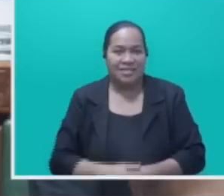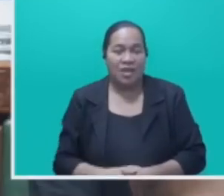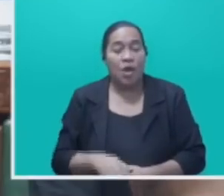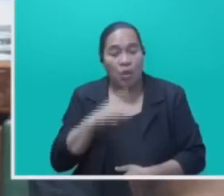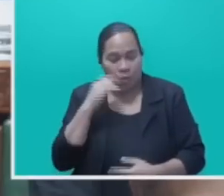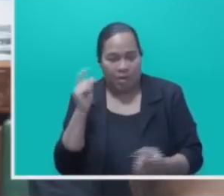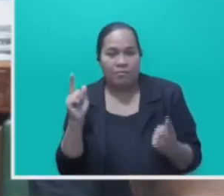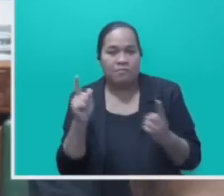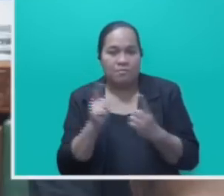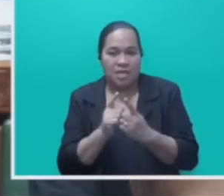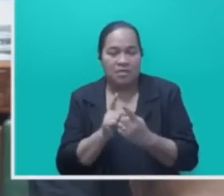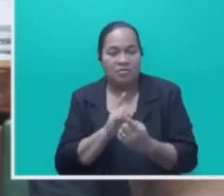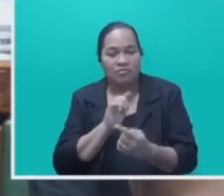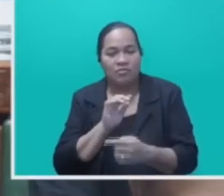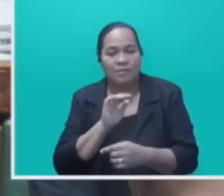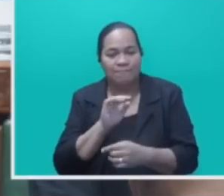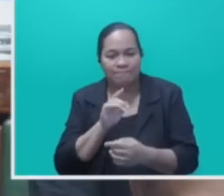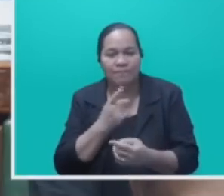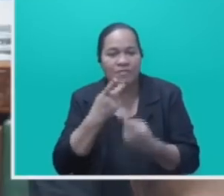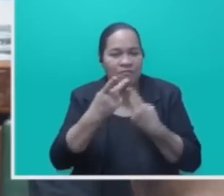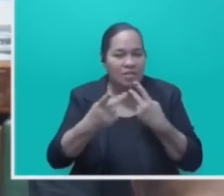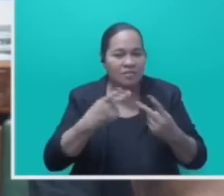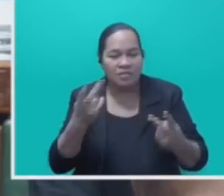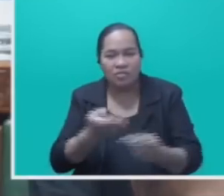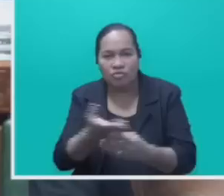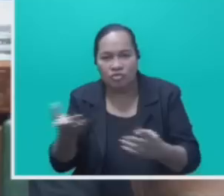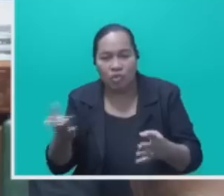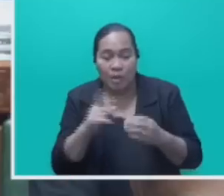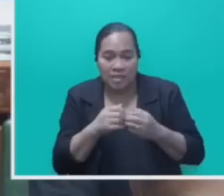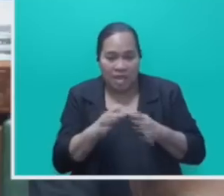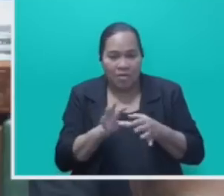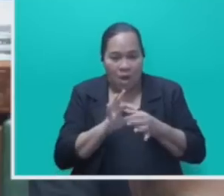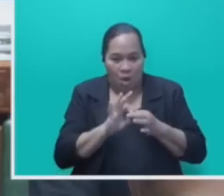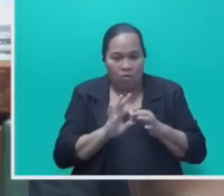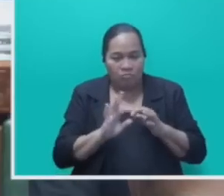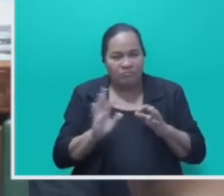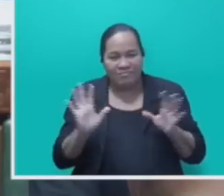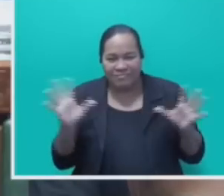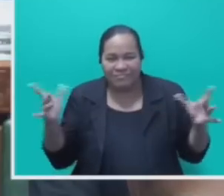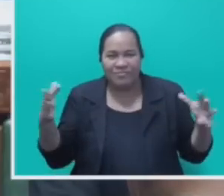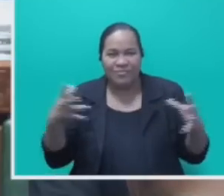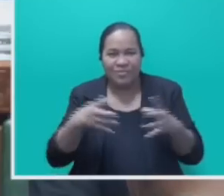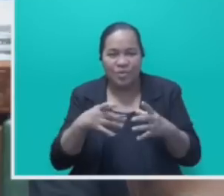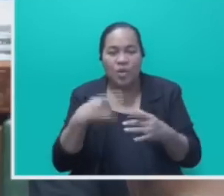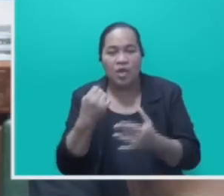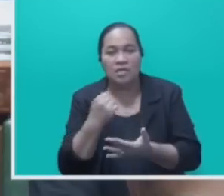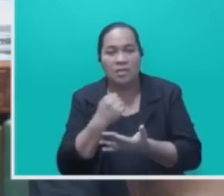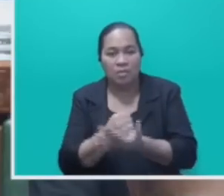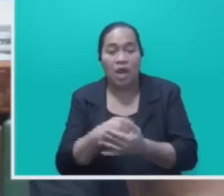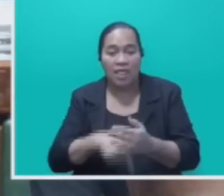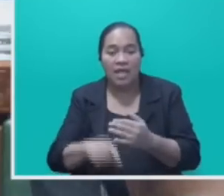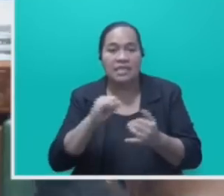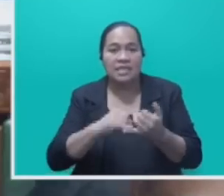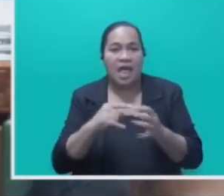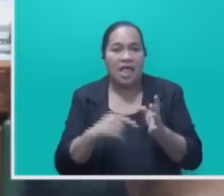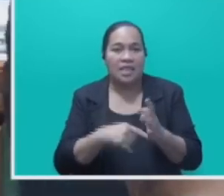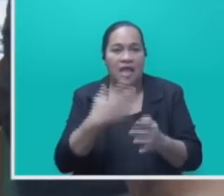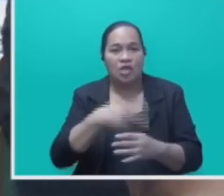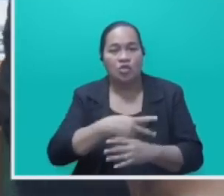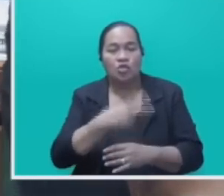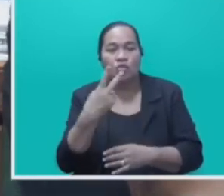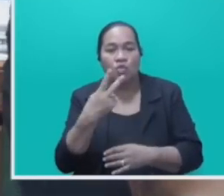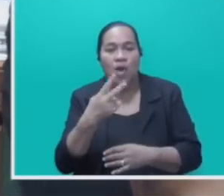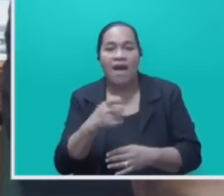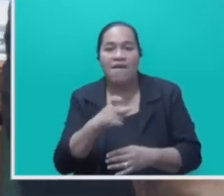meeting and reaching out to you on a regular basis, starting with our own get-together with our supporters this Sunday at 2 p.m. at